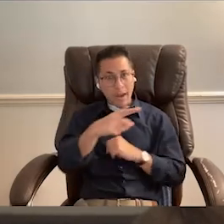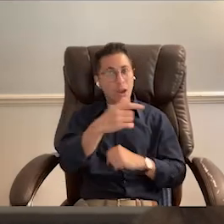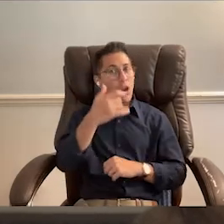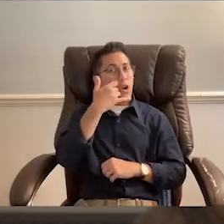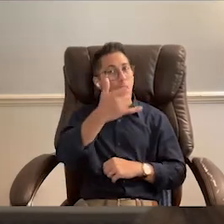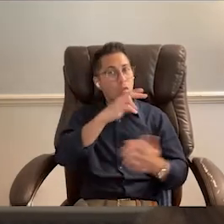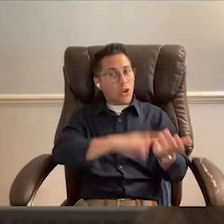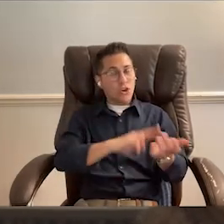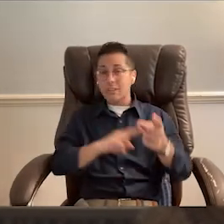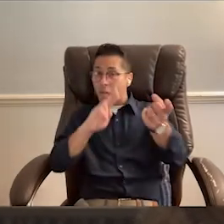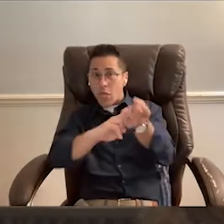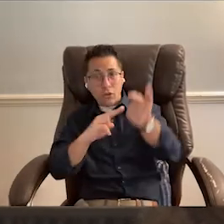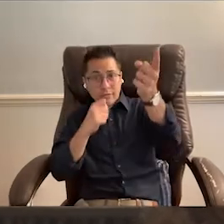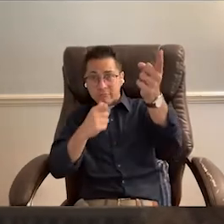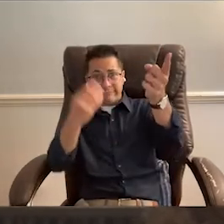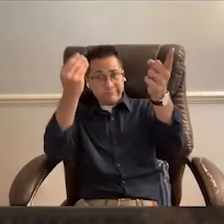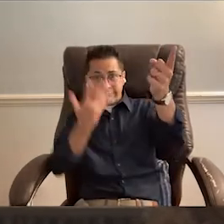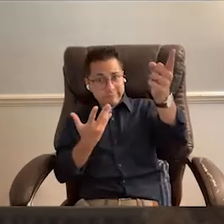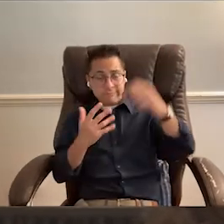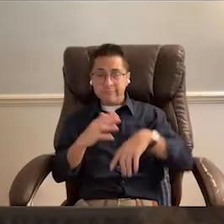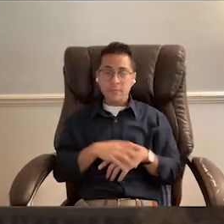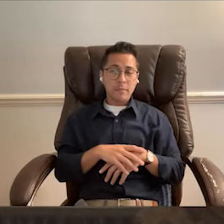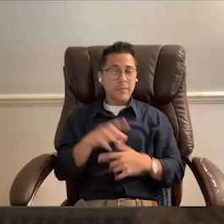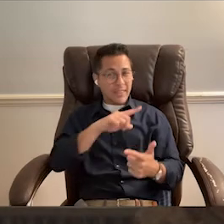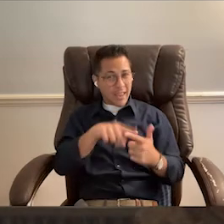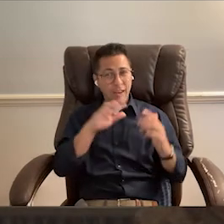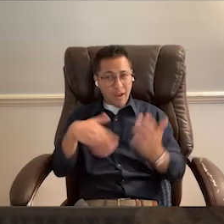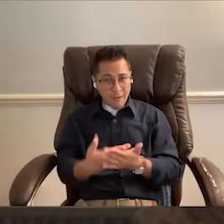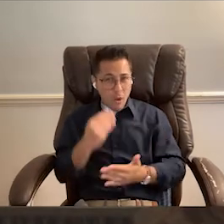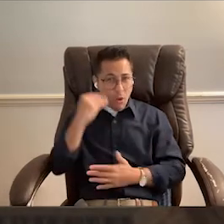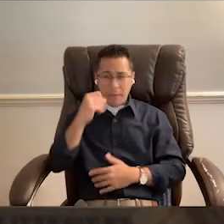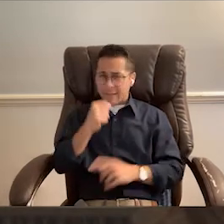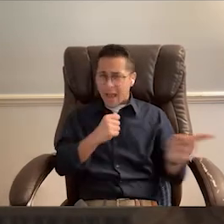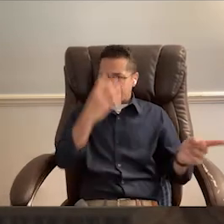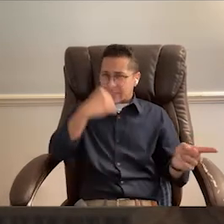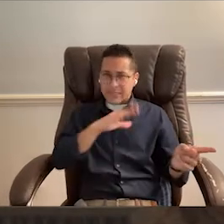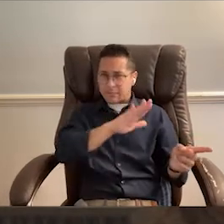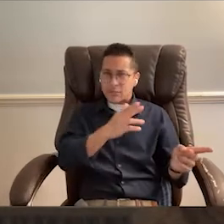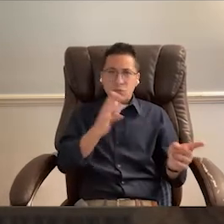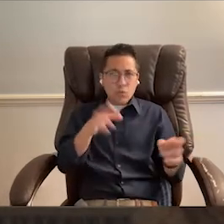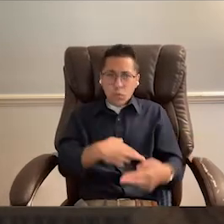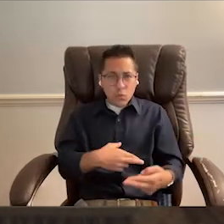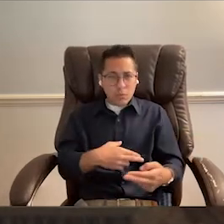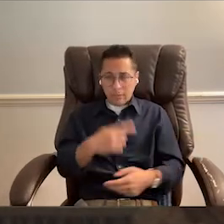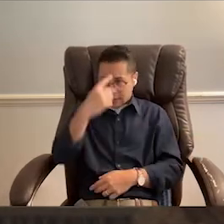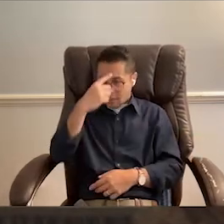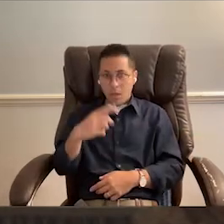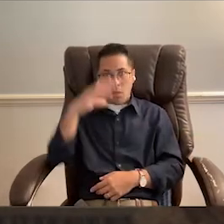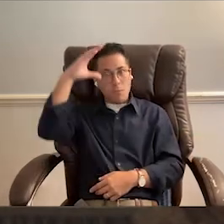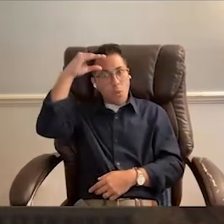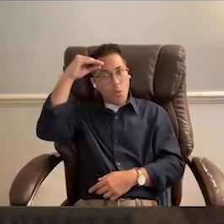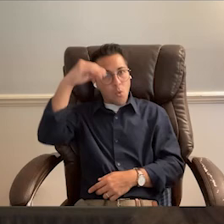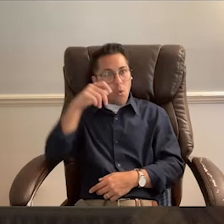for his life. Nobody said anything. Because nobody knew. But you called the nurse, but the nurse never told me that. So then